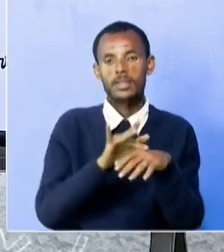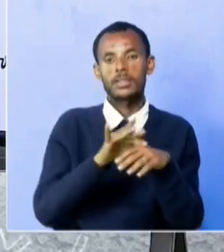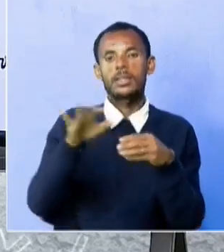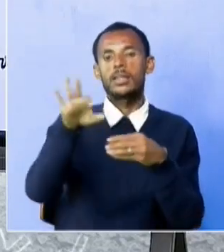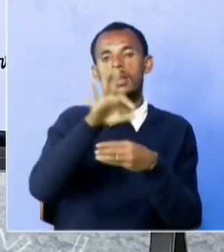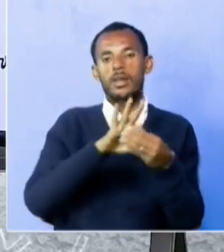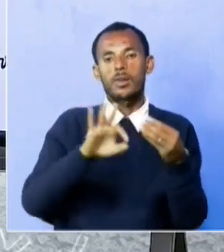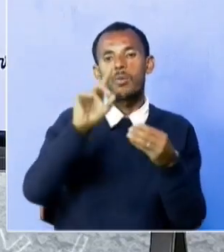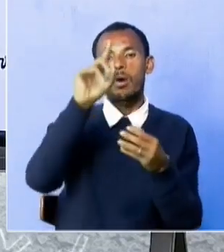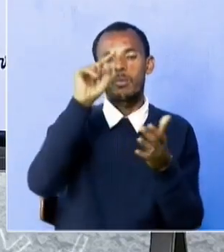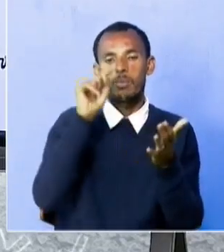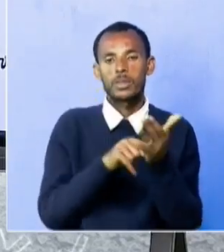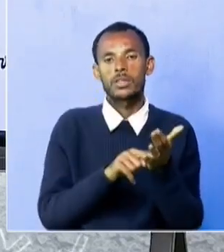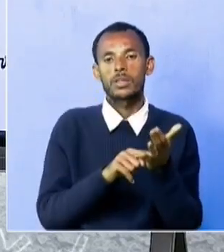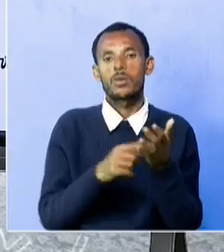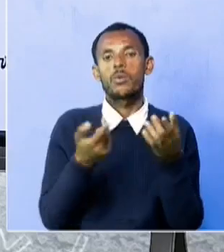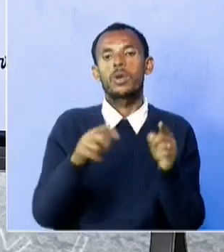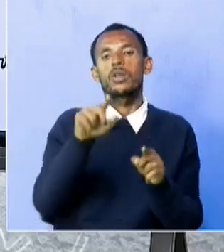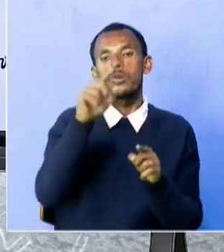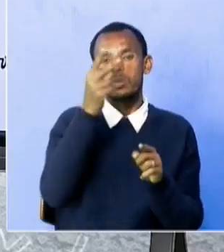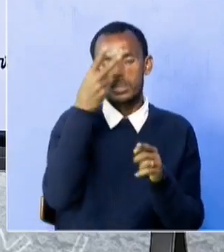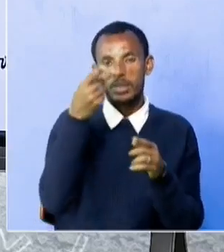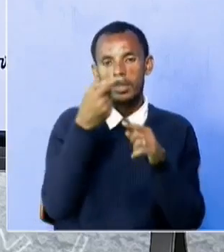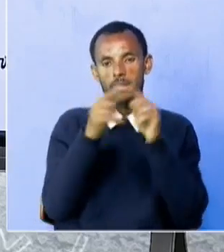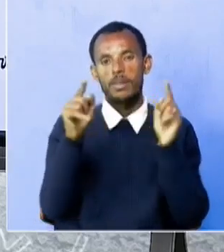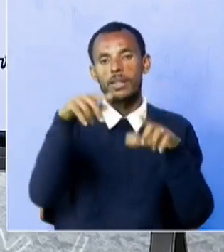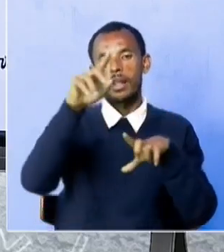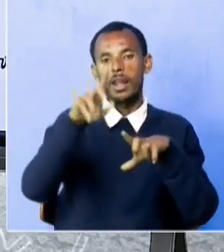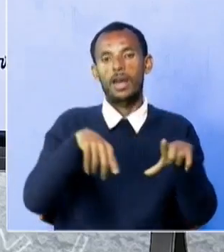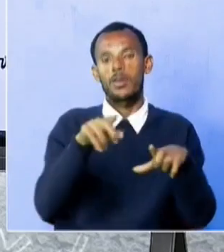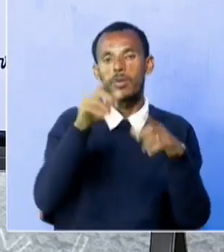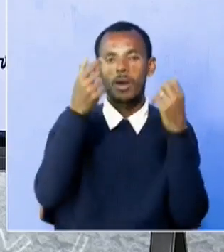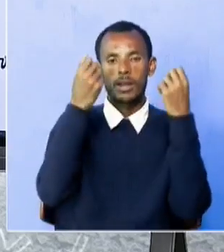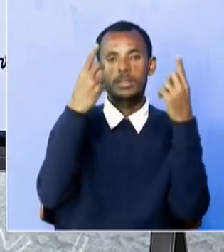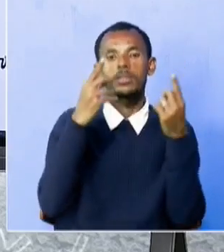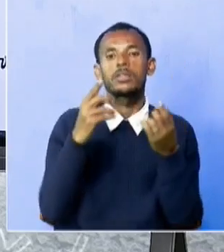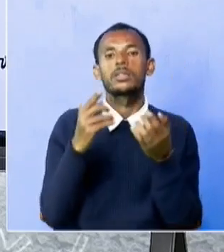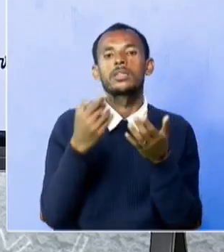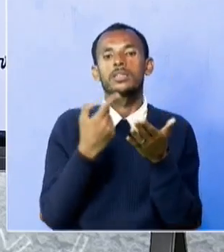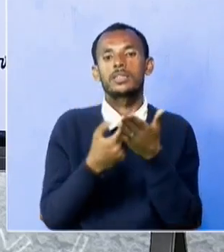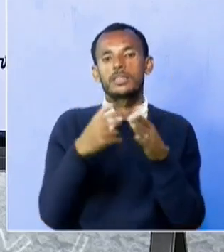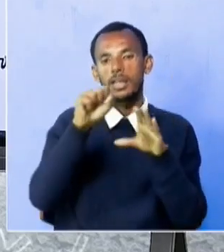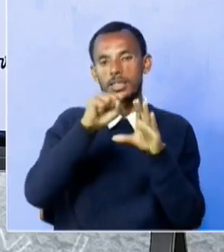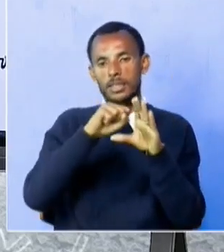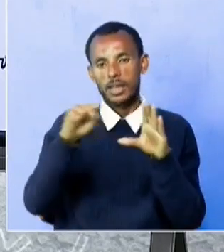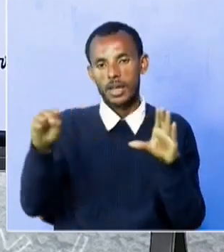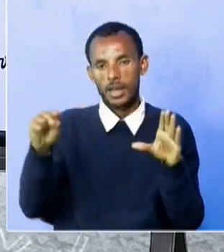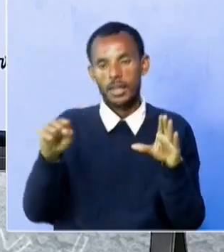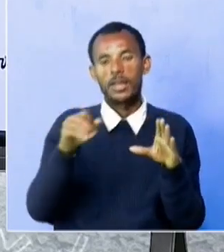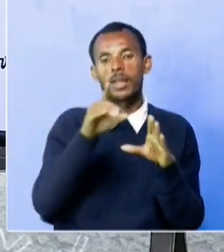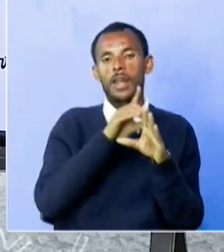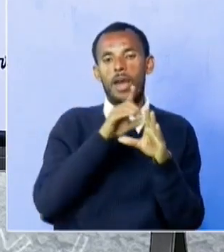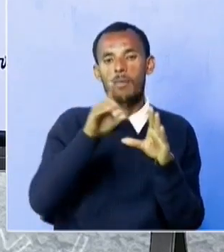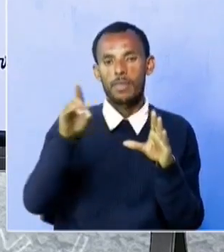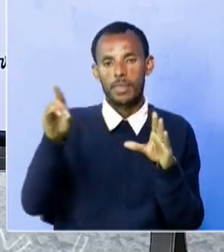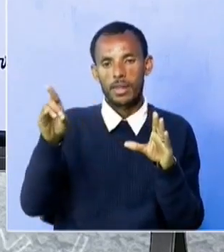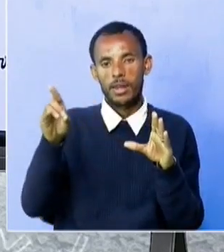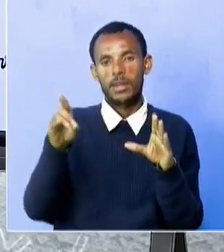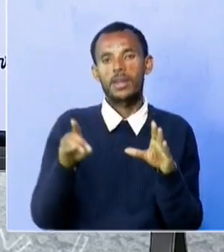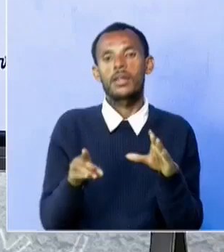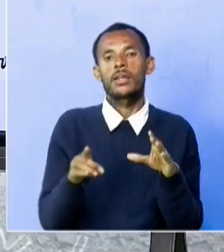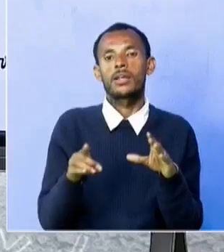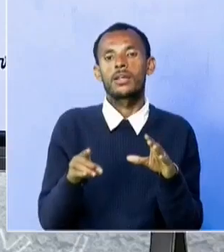So whenever you see different lines, you have to understand whether it is a secant, a diameter,